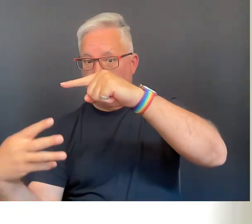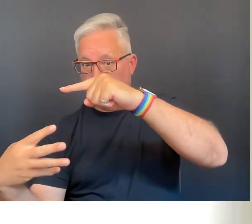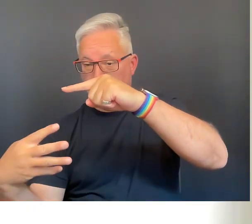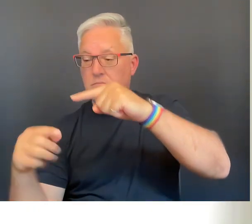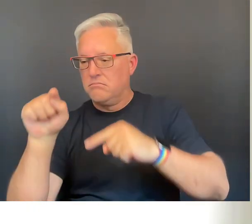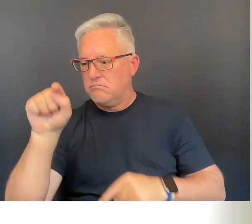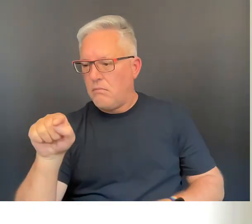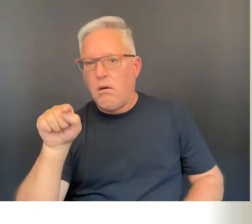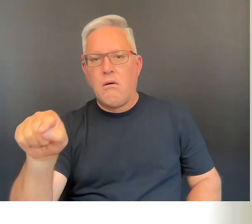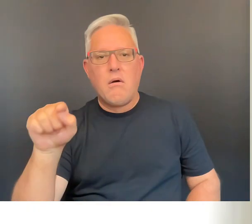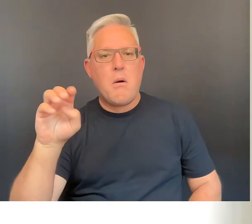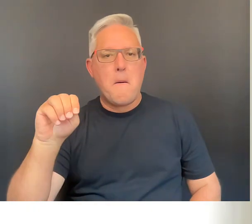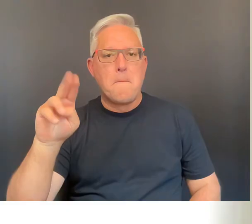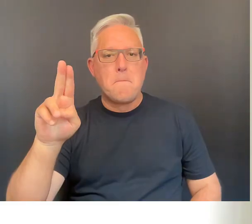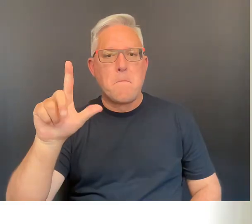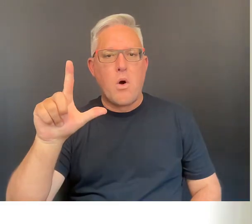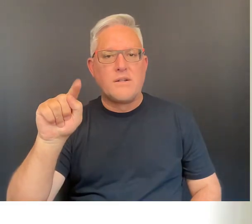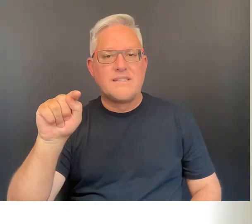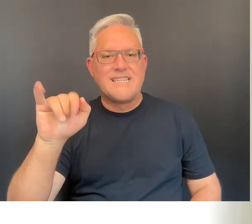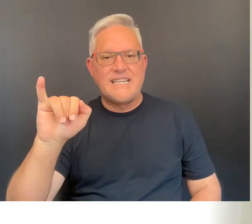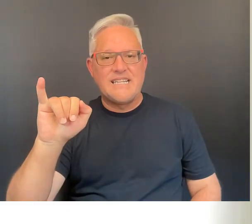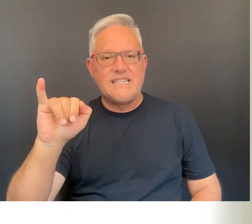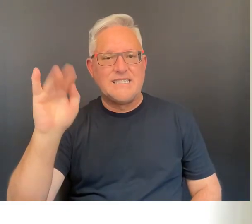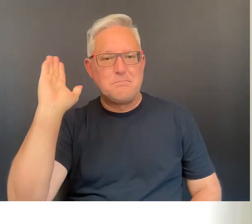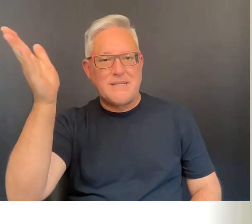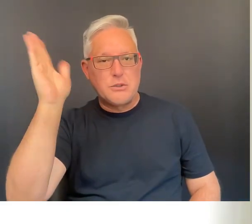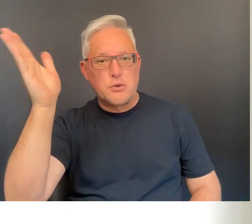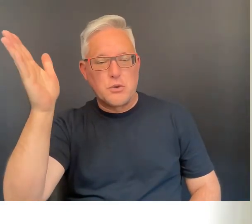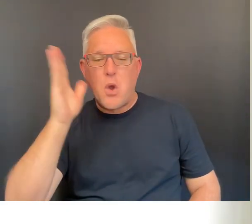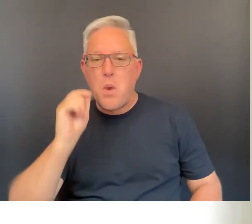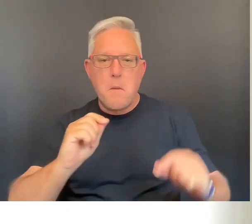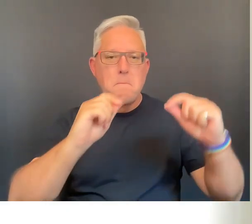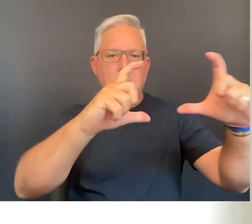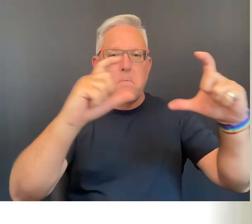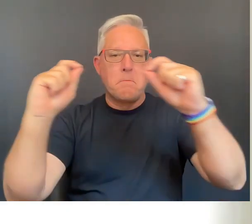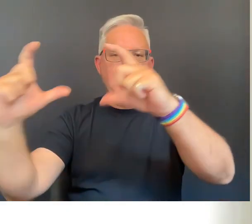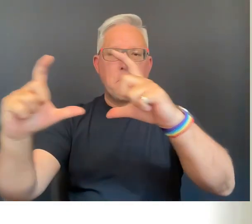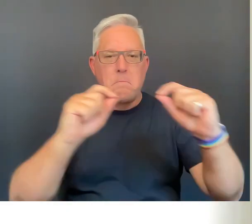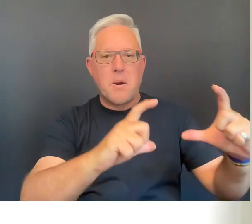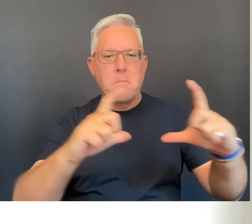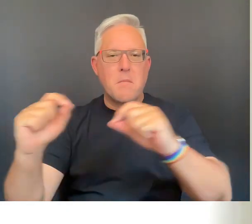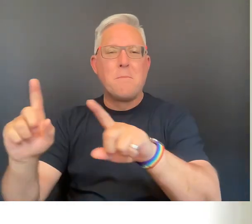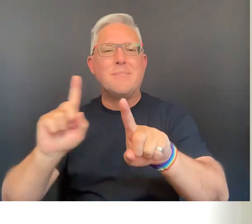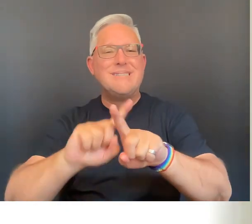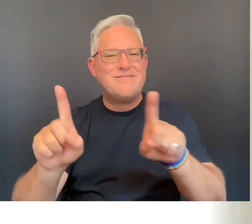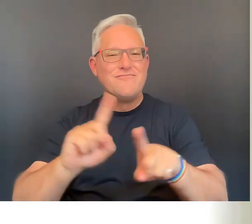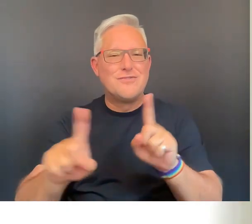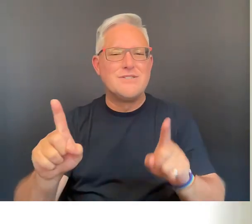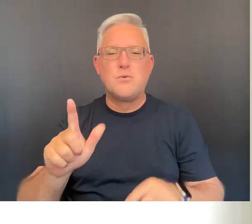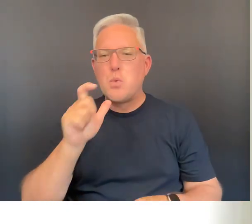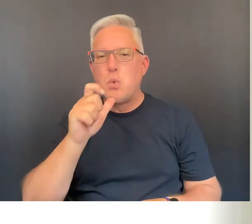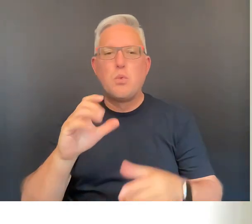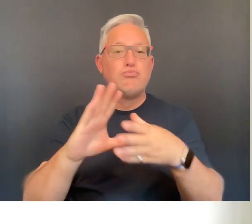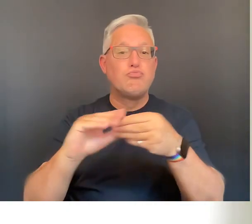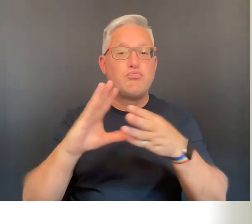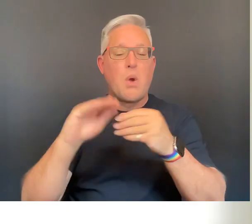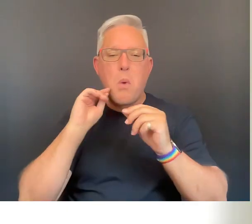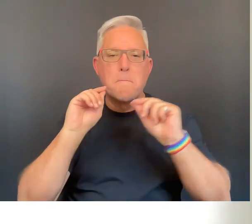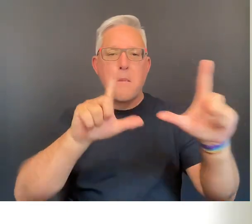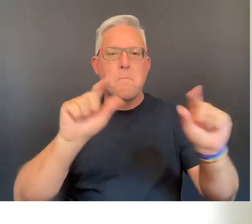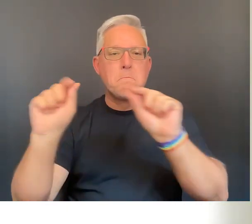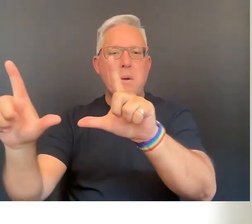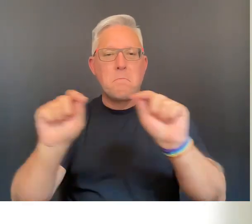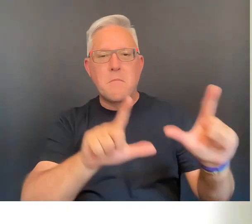multi-speaker option in your view, and that'll look more like a conversation. So whoever